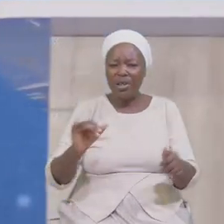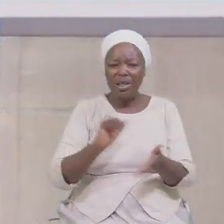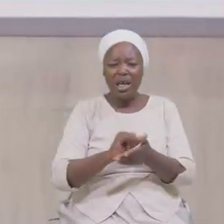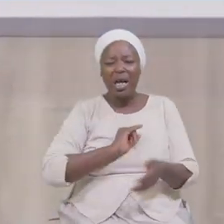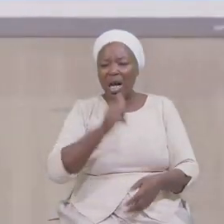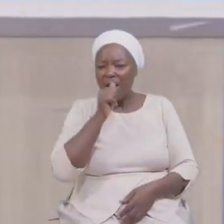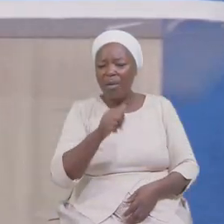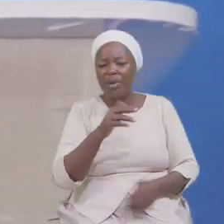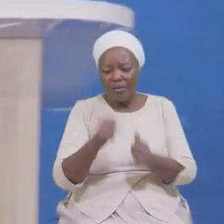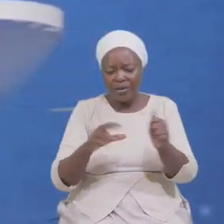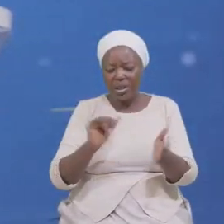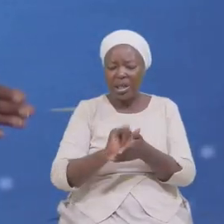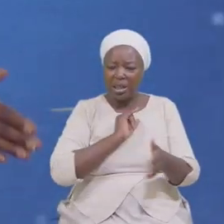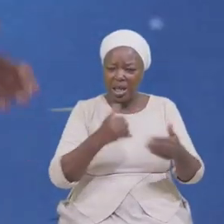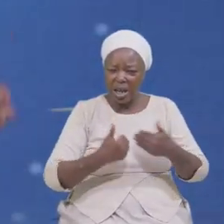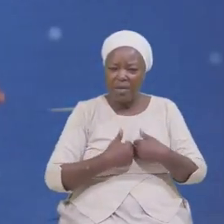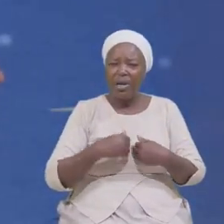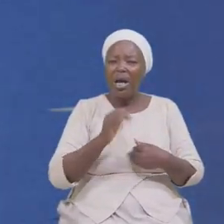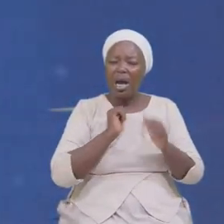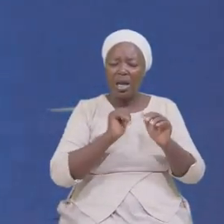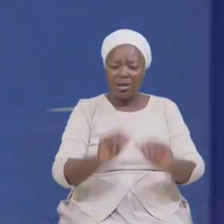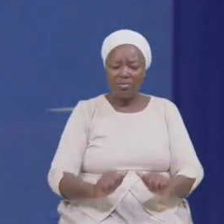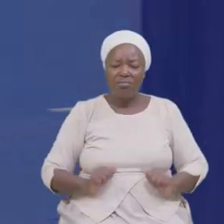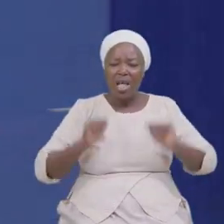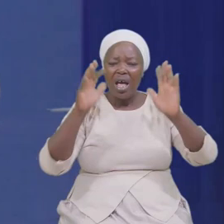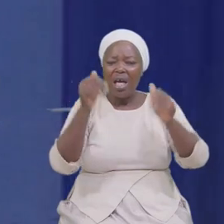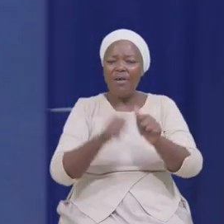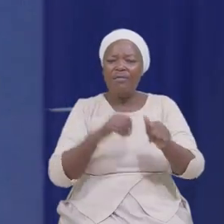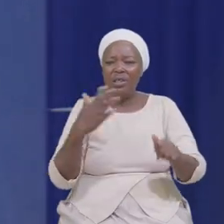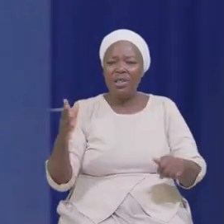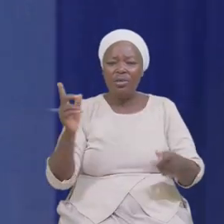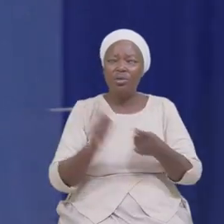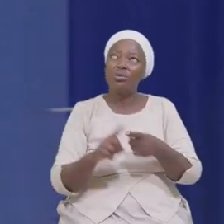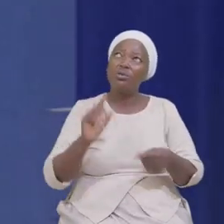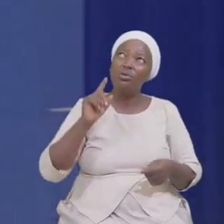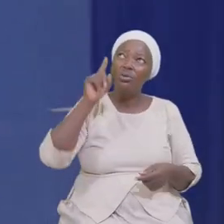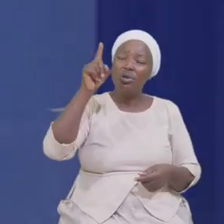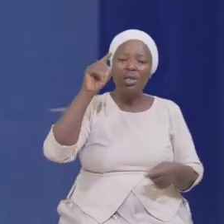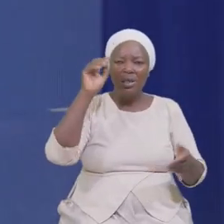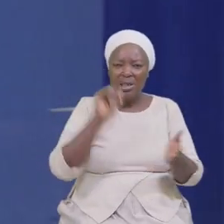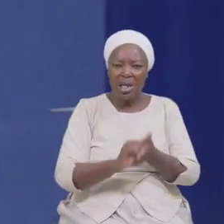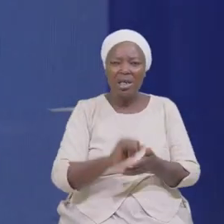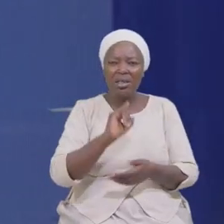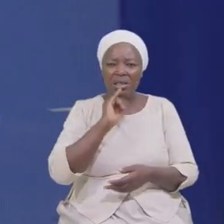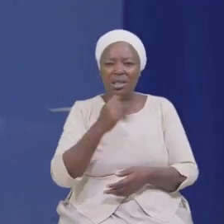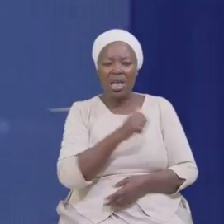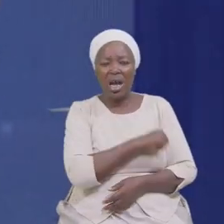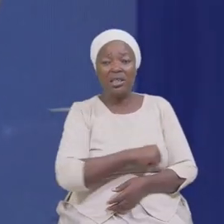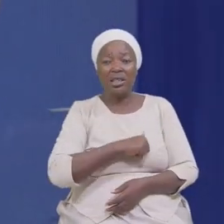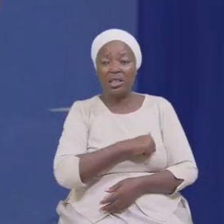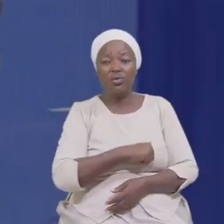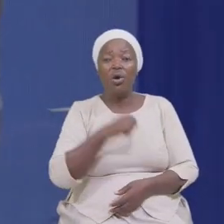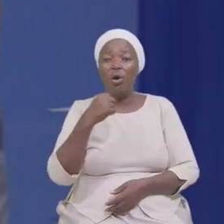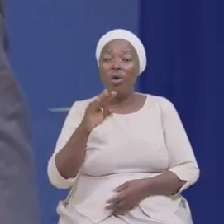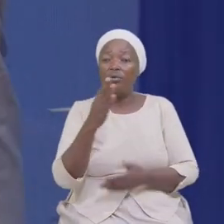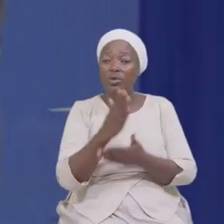everything I have, I dedicate everything unto you. That is the attitude of somebody